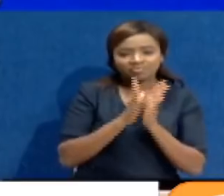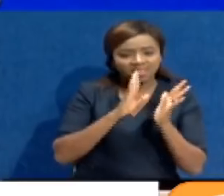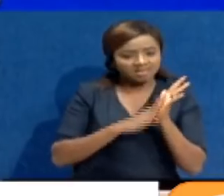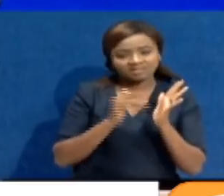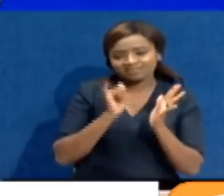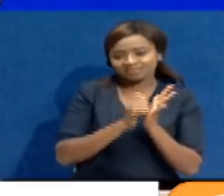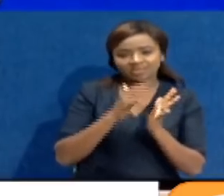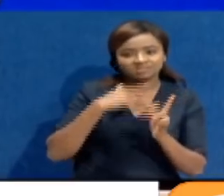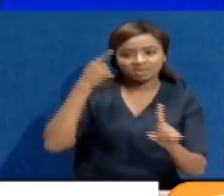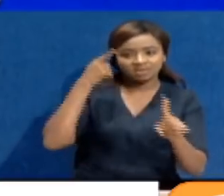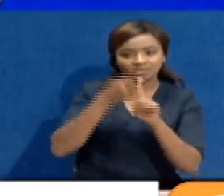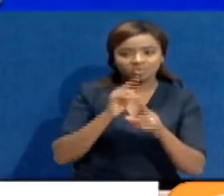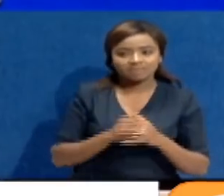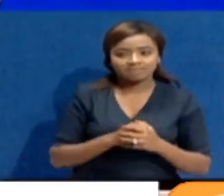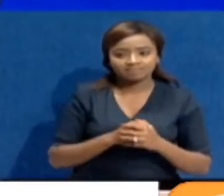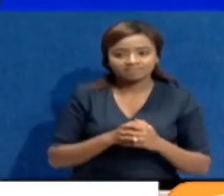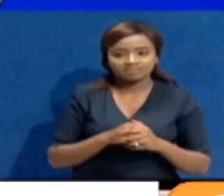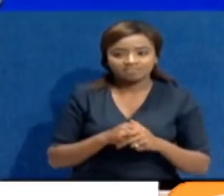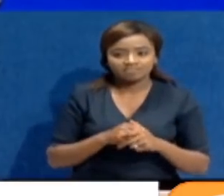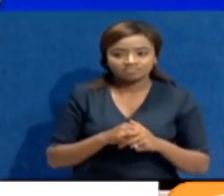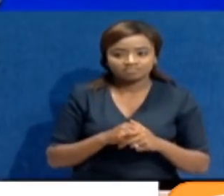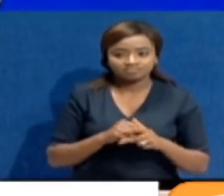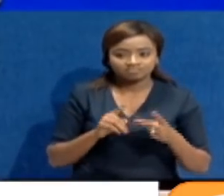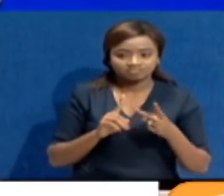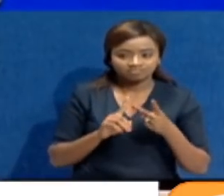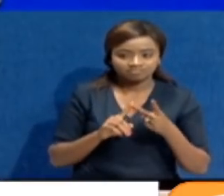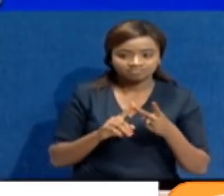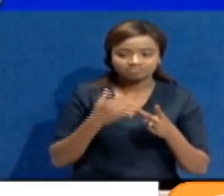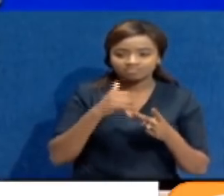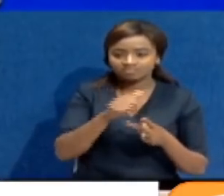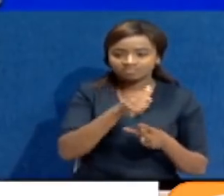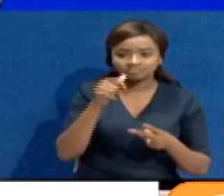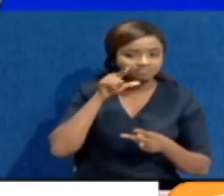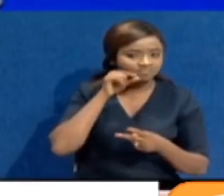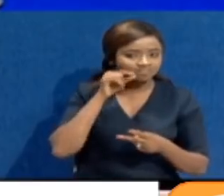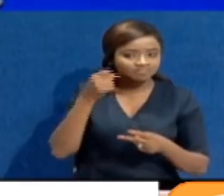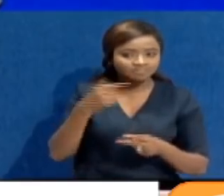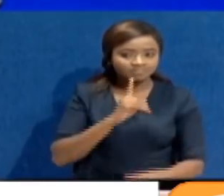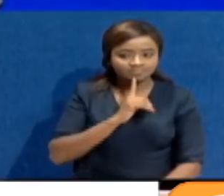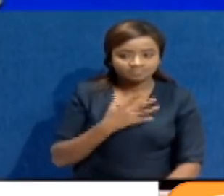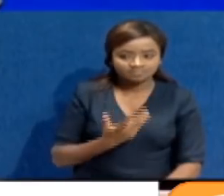my letter. Okay. And secondly, let me respond a little bit to some of those issues that have been raised.